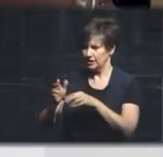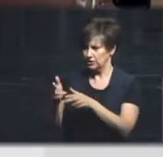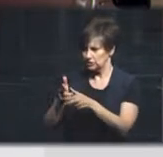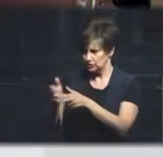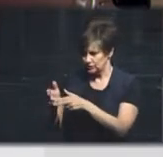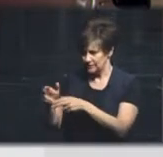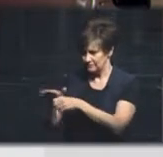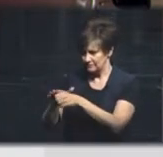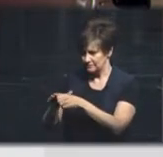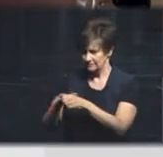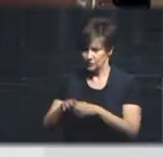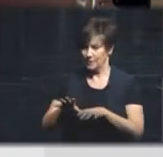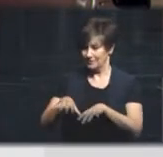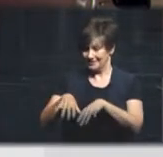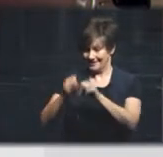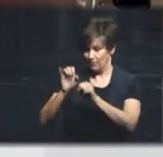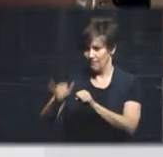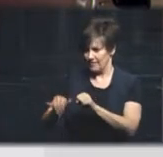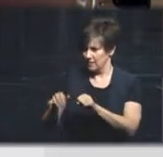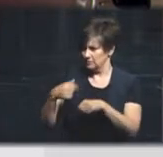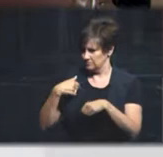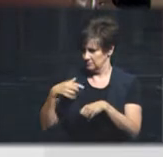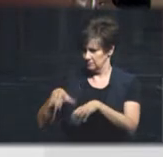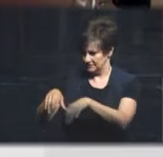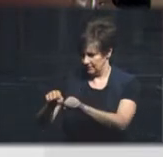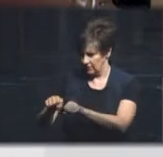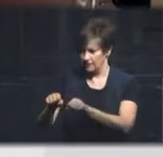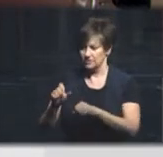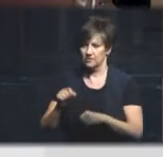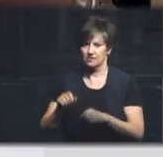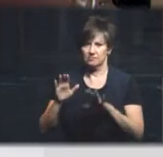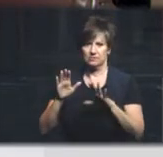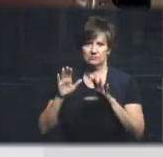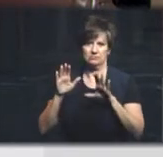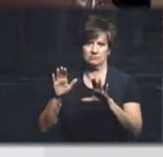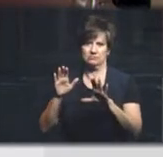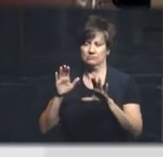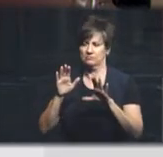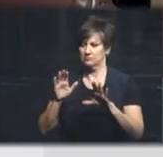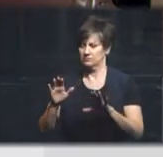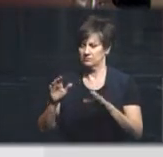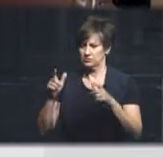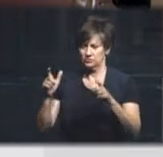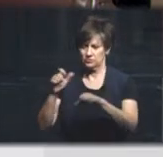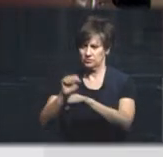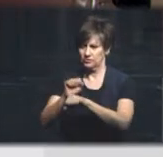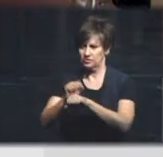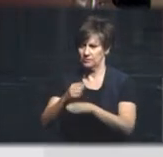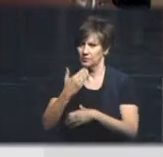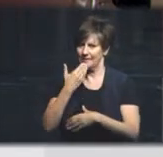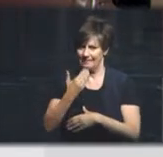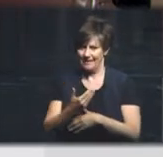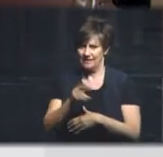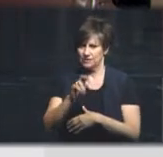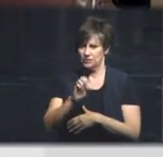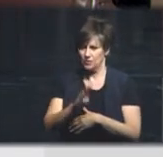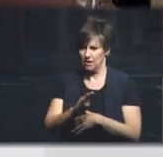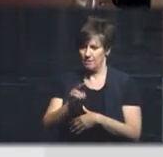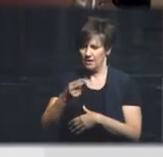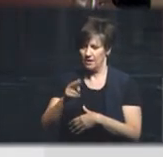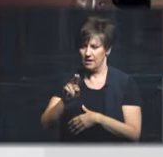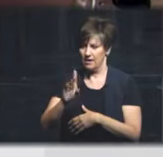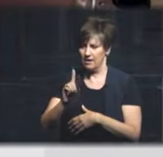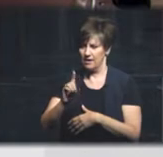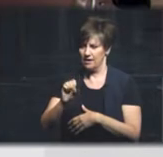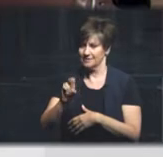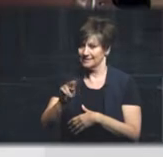fully. And so this has been a tremendous undertaking. I want to say a special word of thanks to Rob Hudson and his